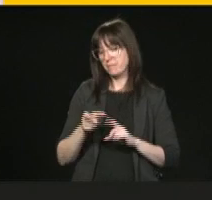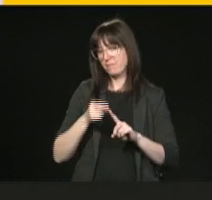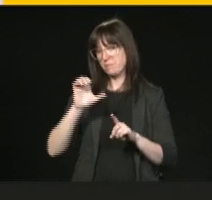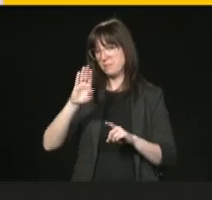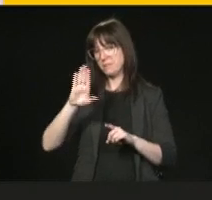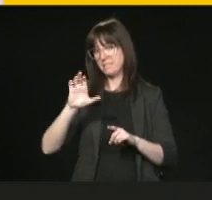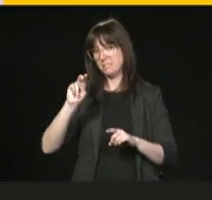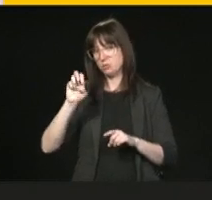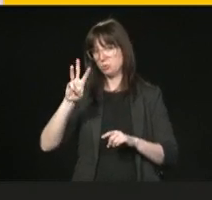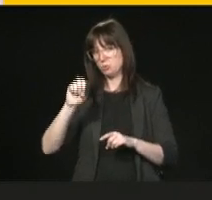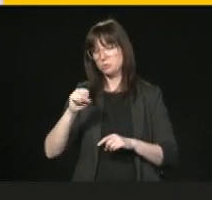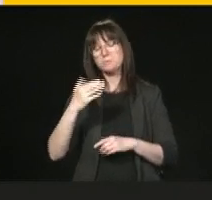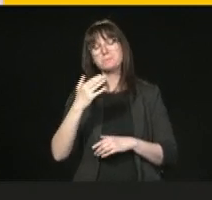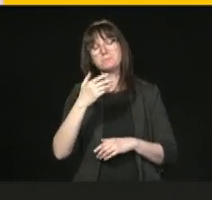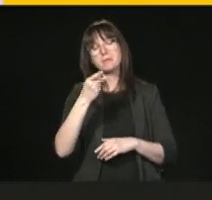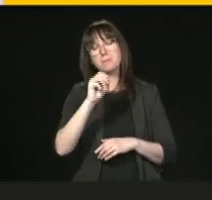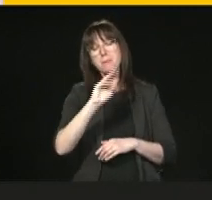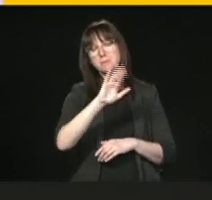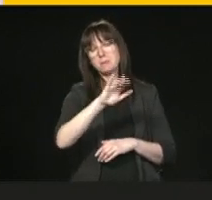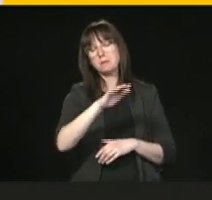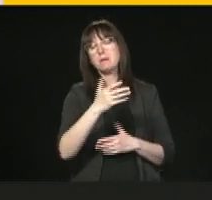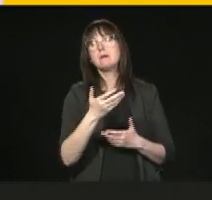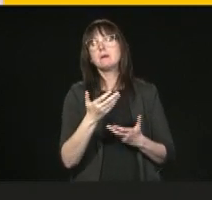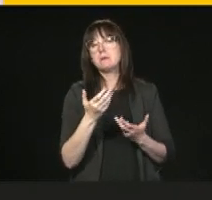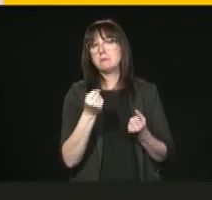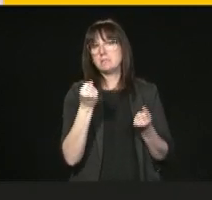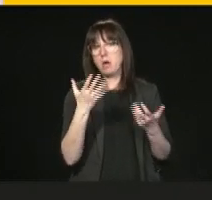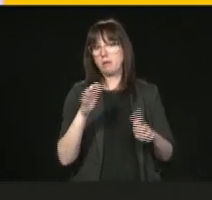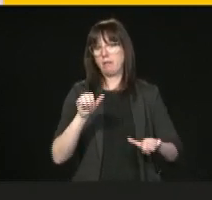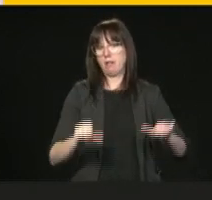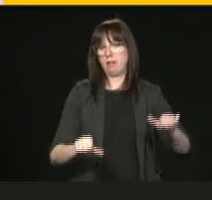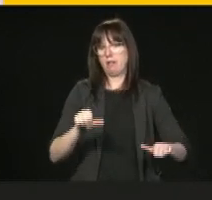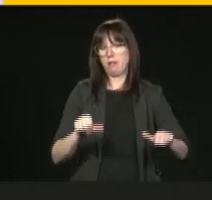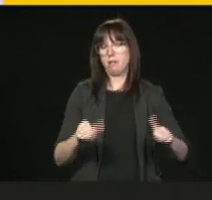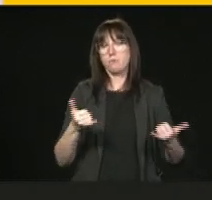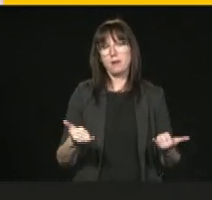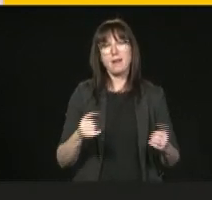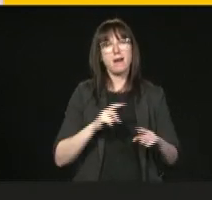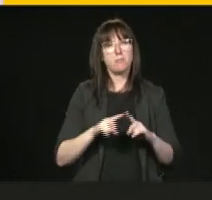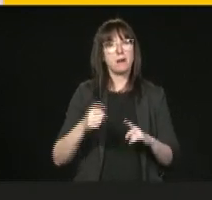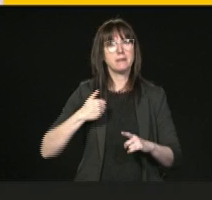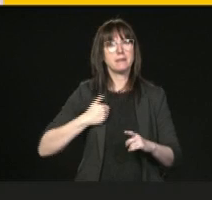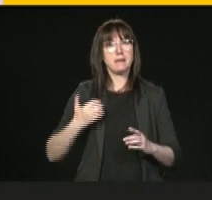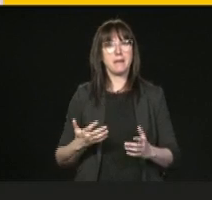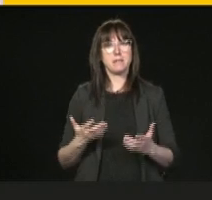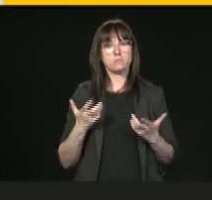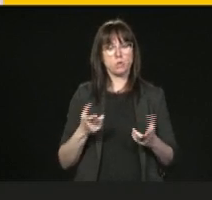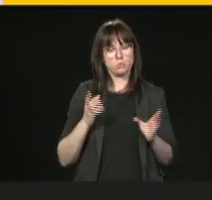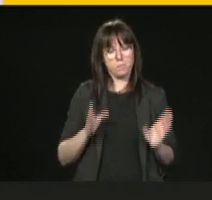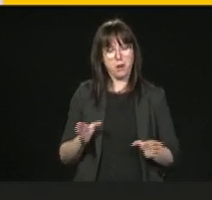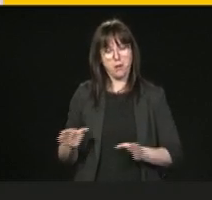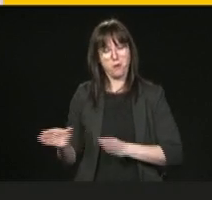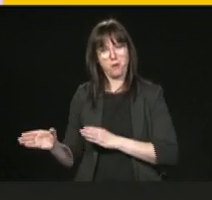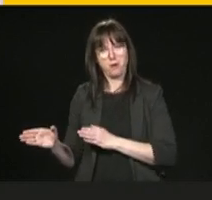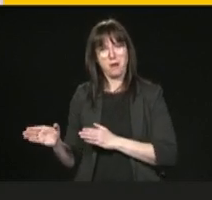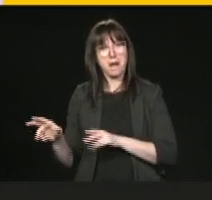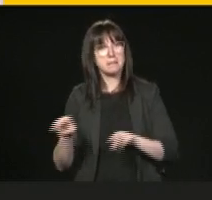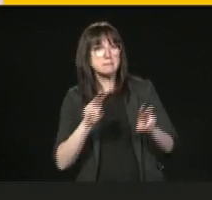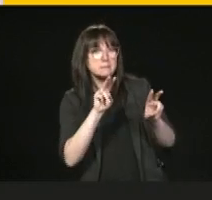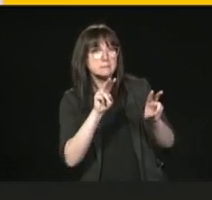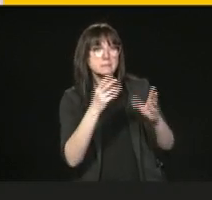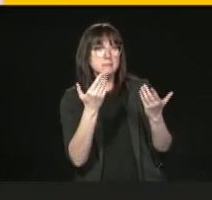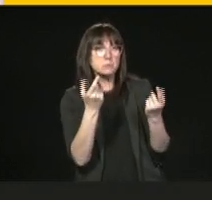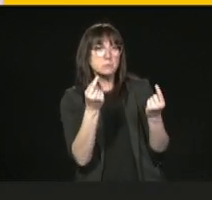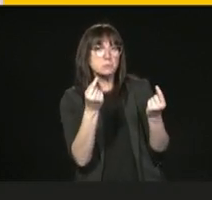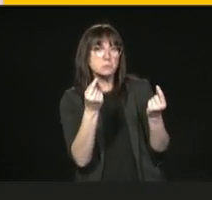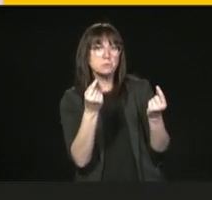News. Prime Minister, there is a lot of uncertainty and unknowns right now, but Canadians are looking to prepare, and they are looking to you for guidance.